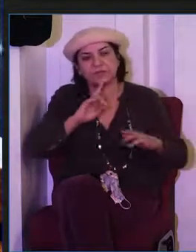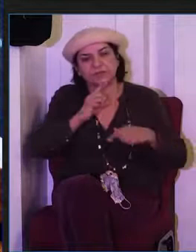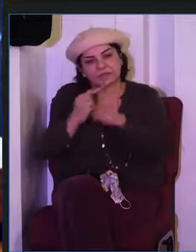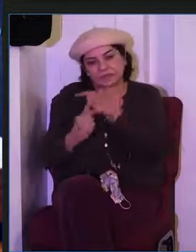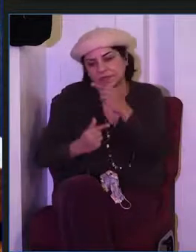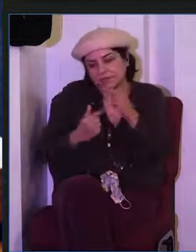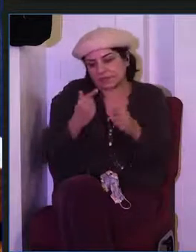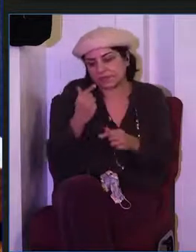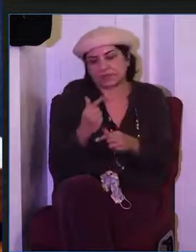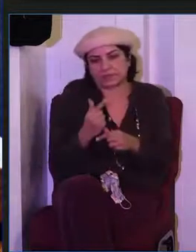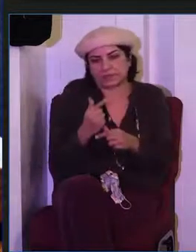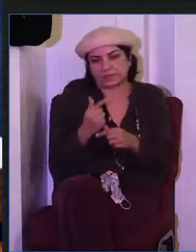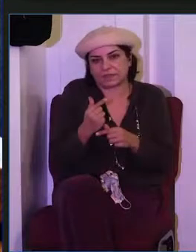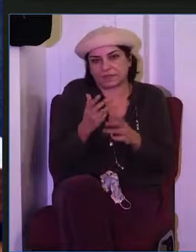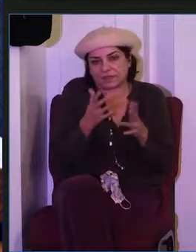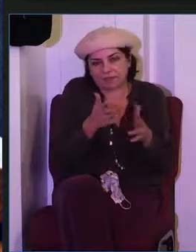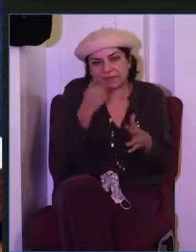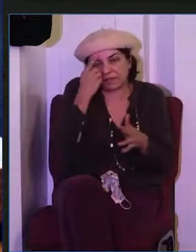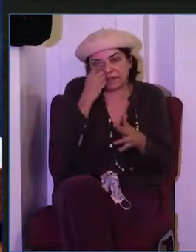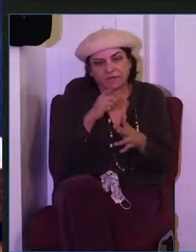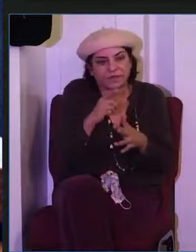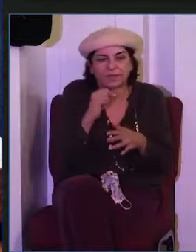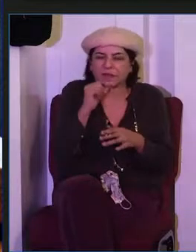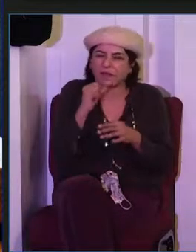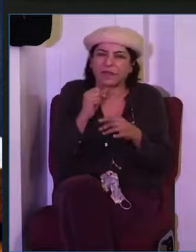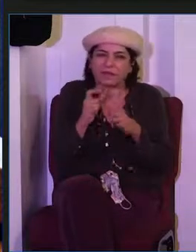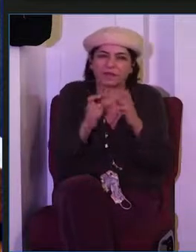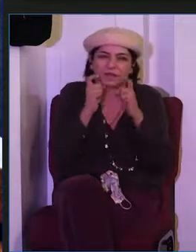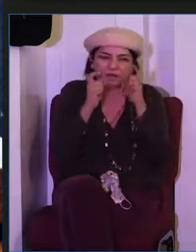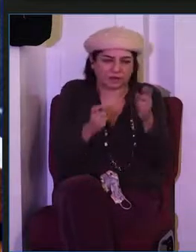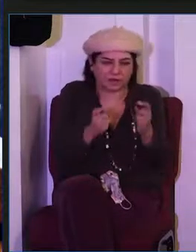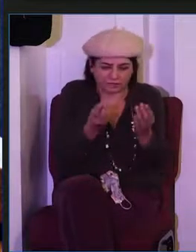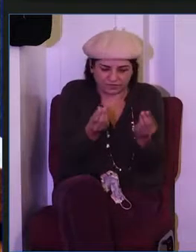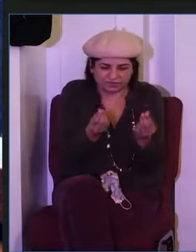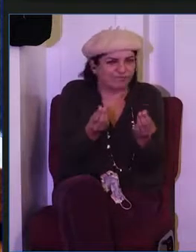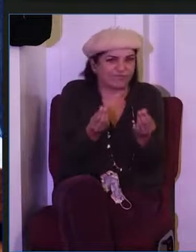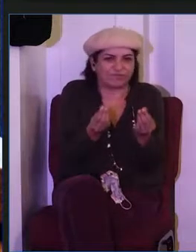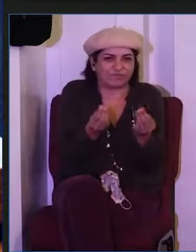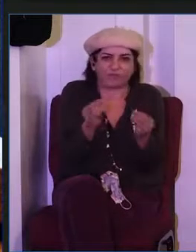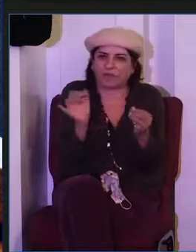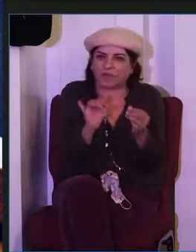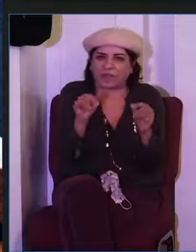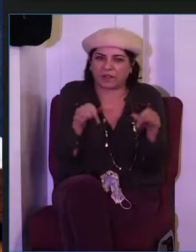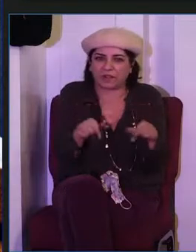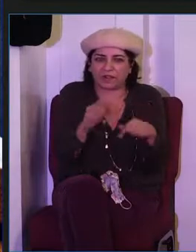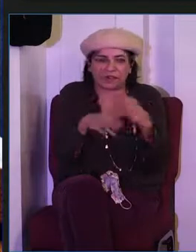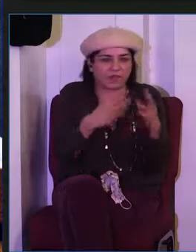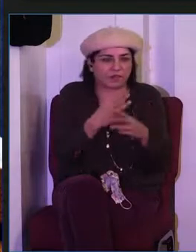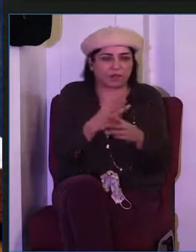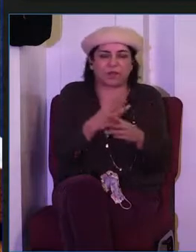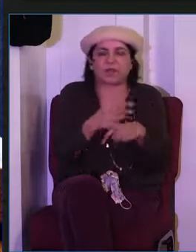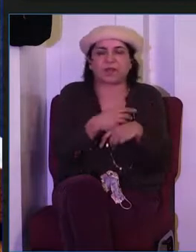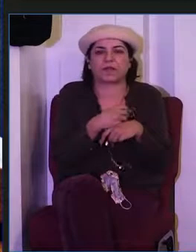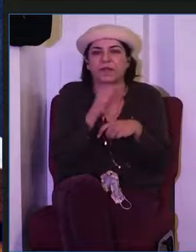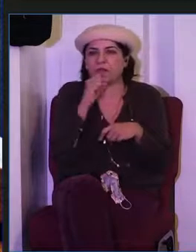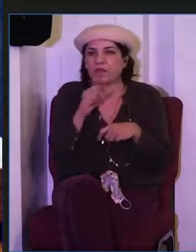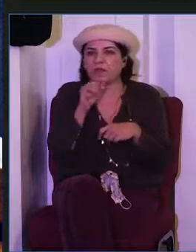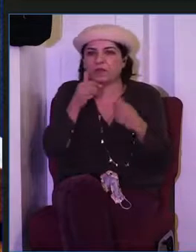give gifts like those of this world. Do not let your heart be troubled or fearful.